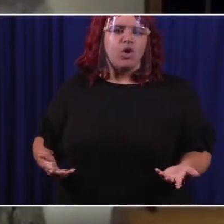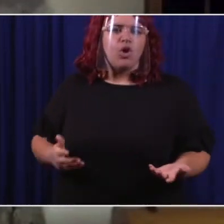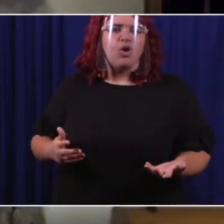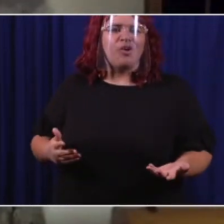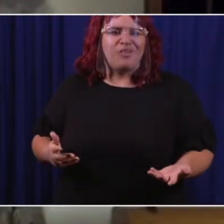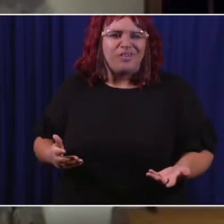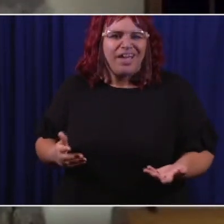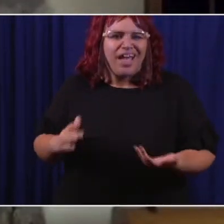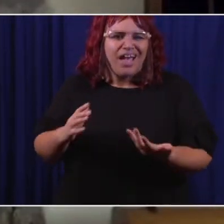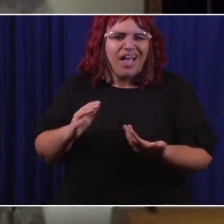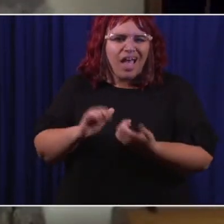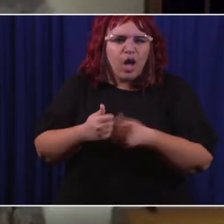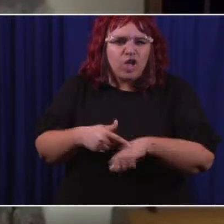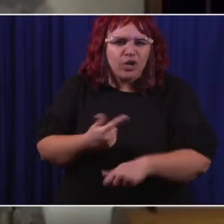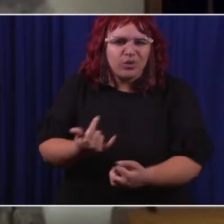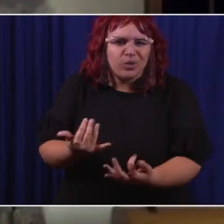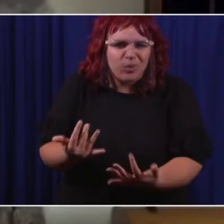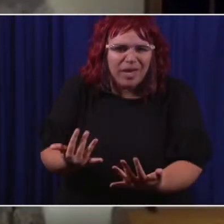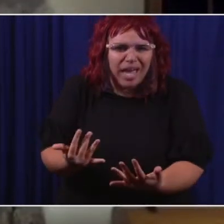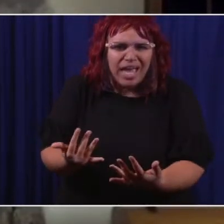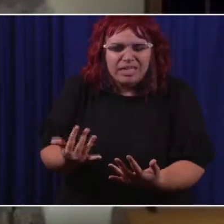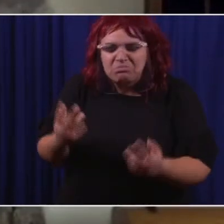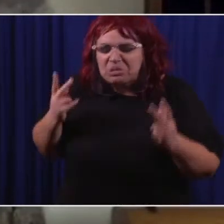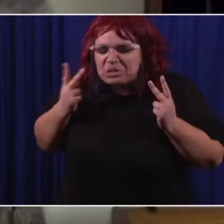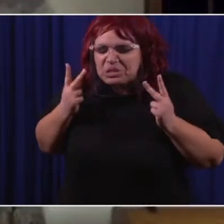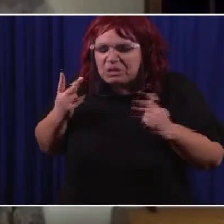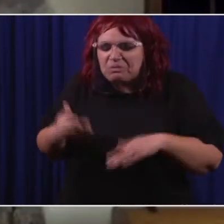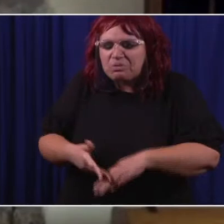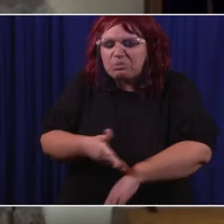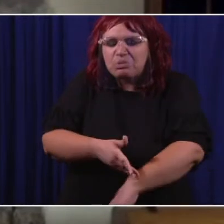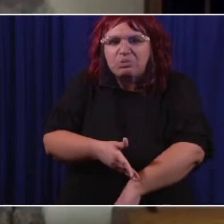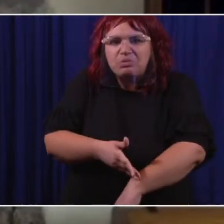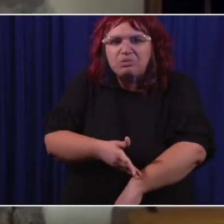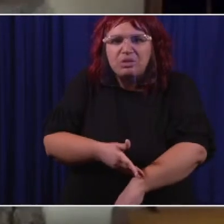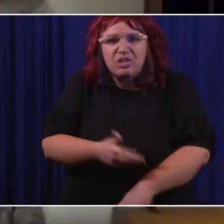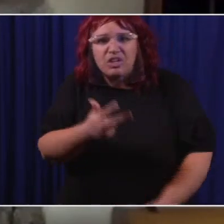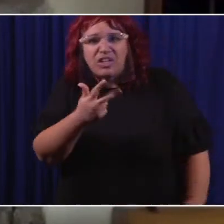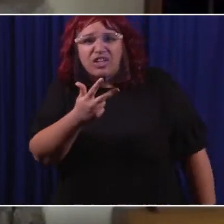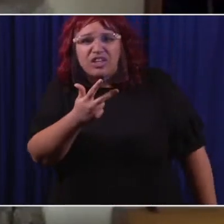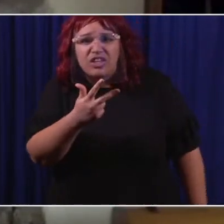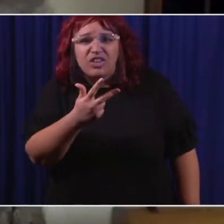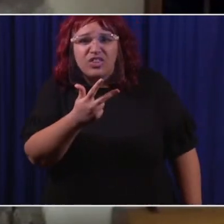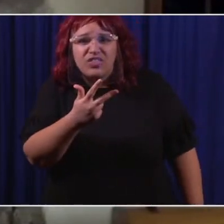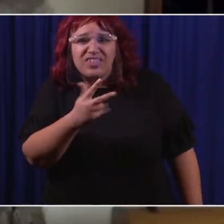shutdown if nearly 3/4 of the state is living in danger of contracting the virus?